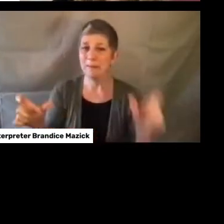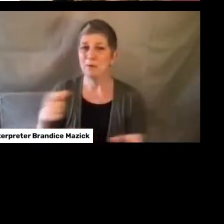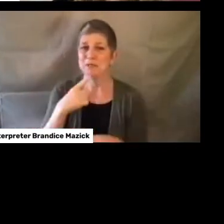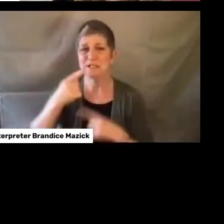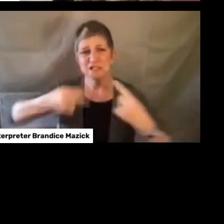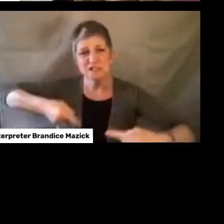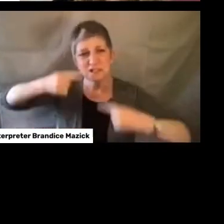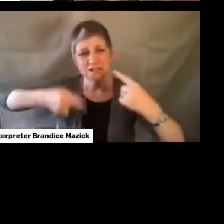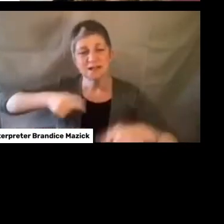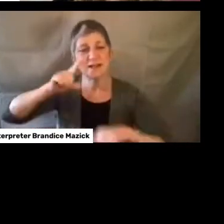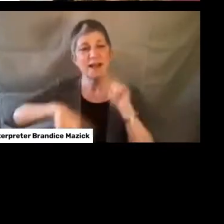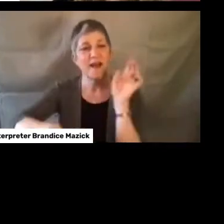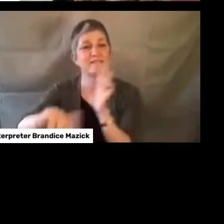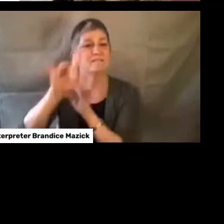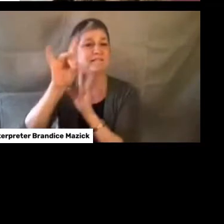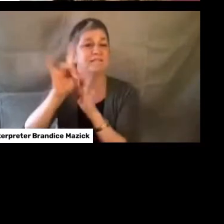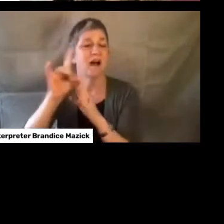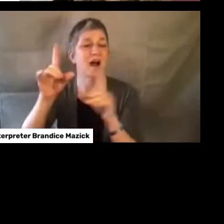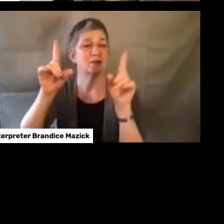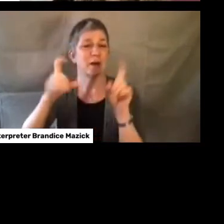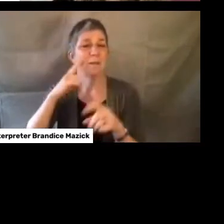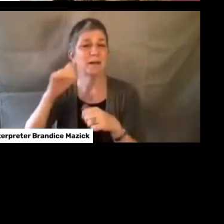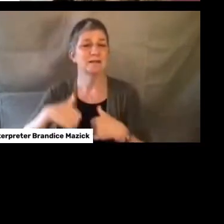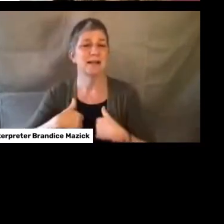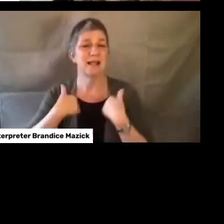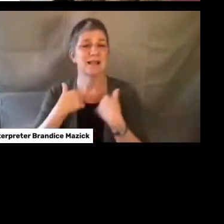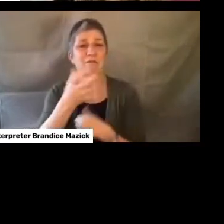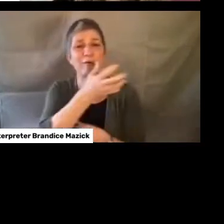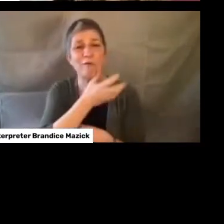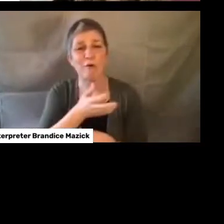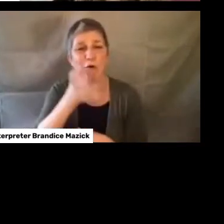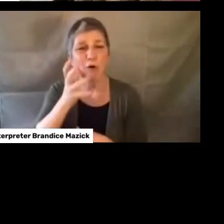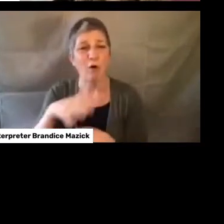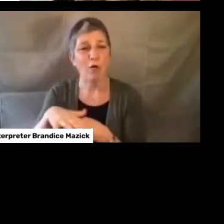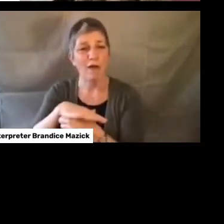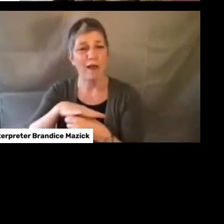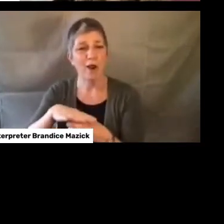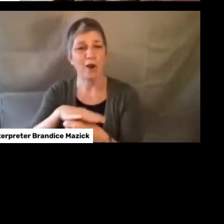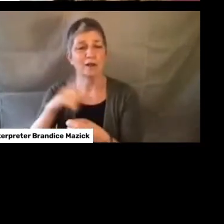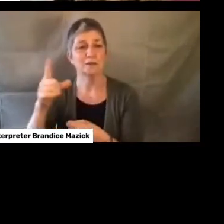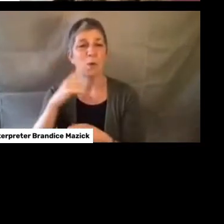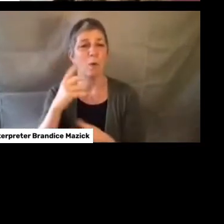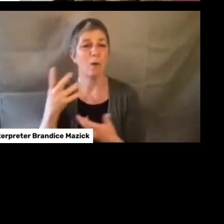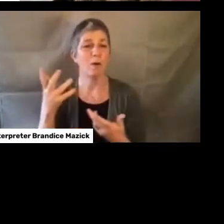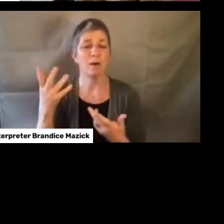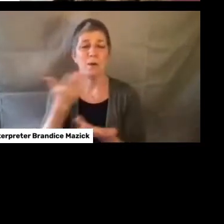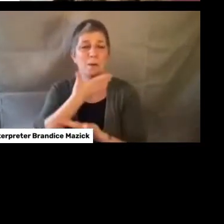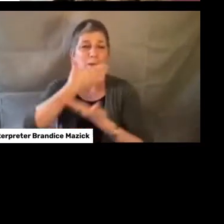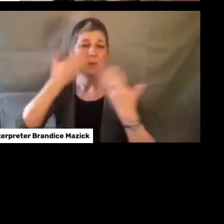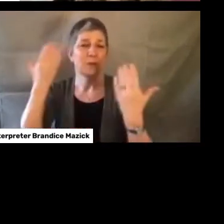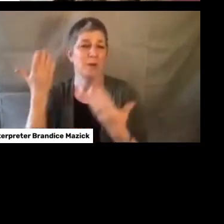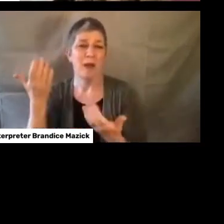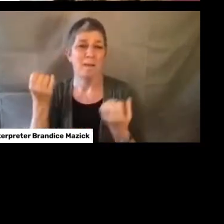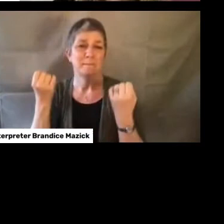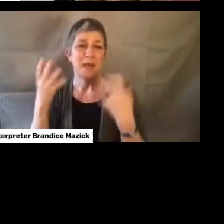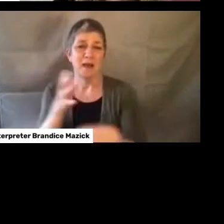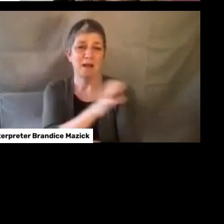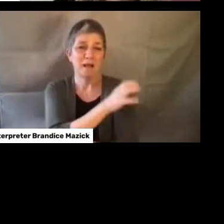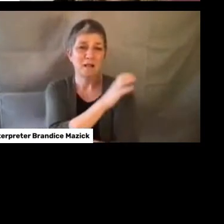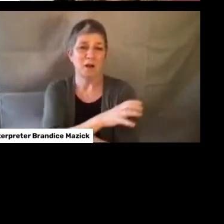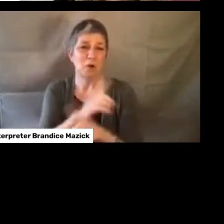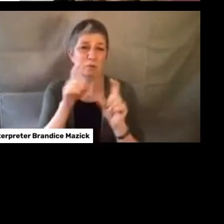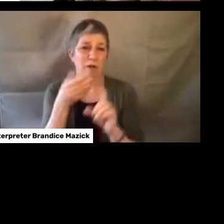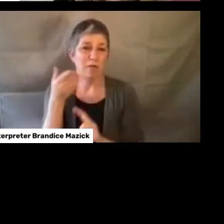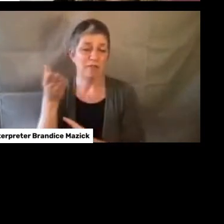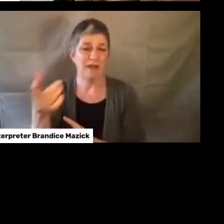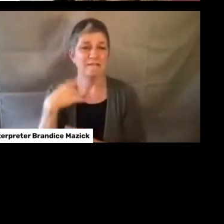finding trials because they live in rural areas or in areas where there's not a lot of clinical trials. So if you